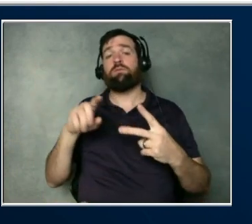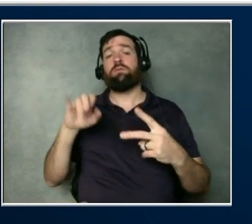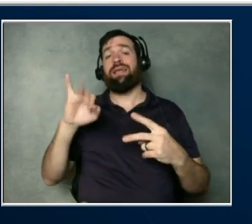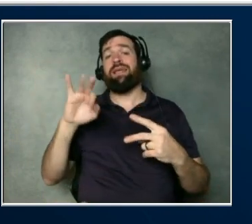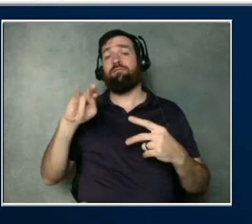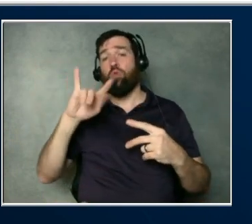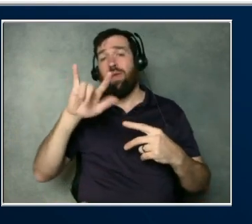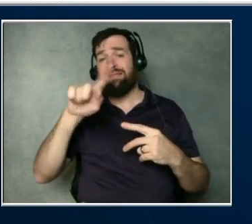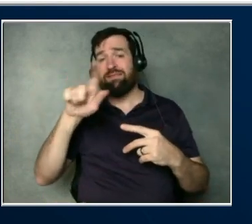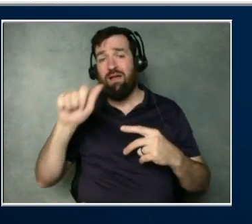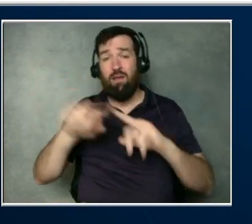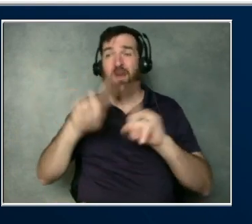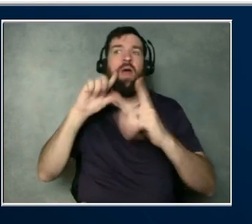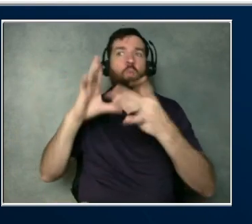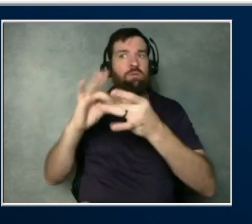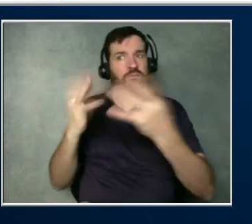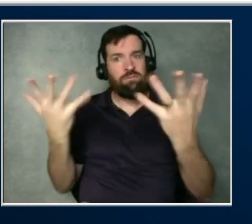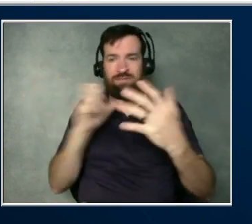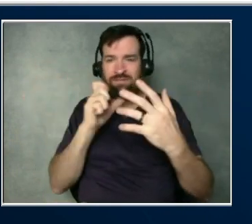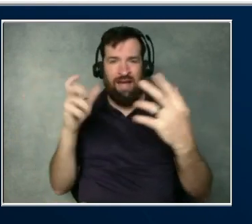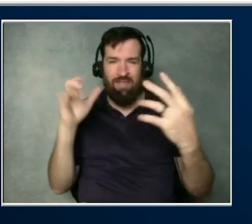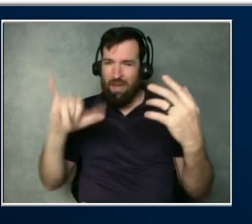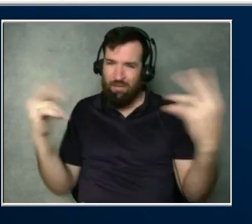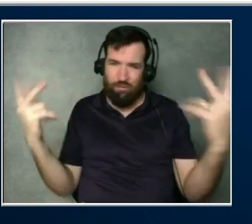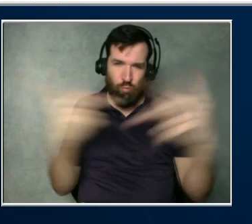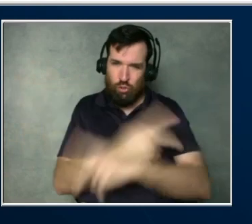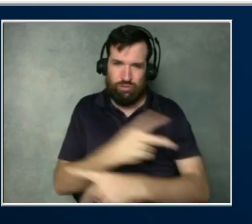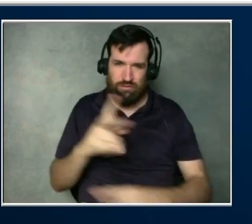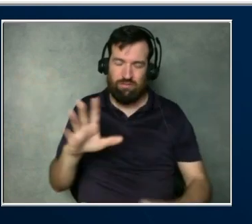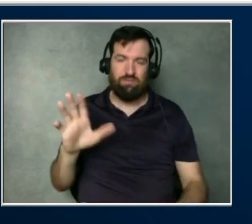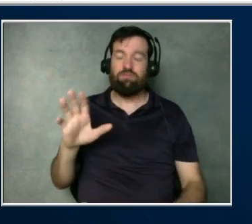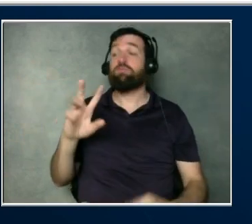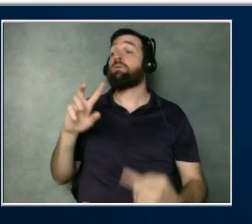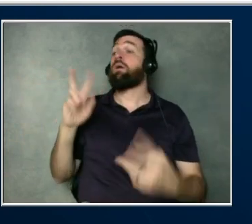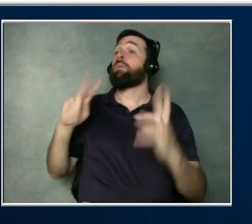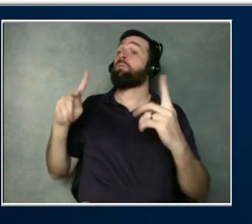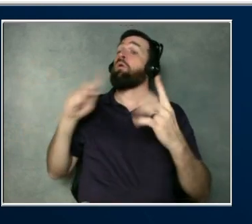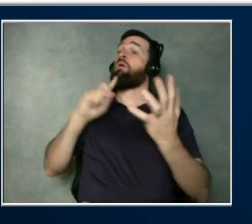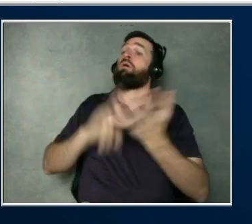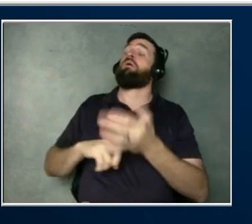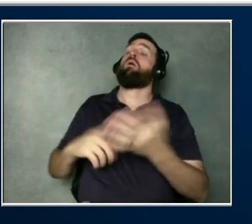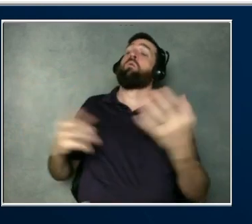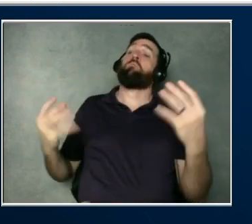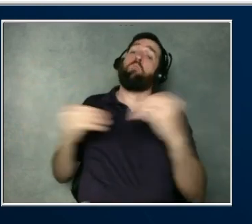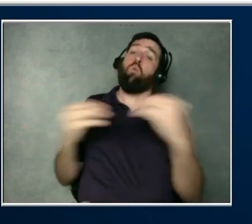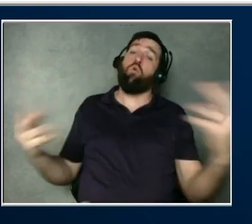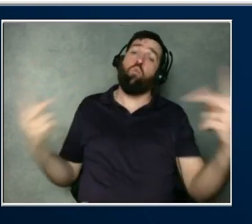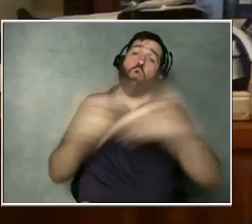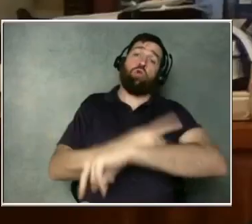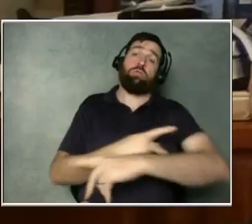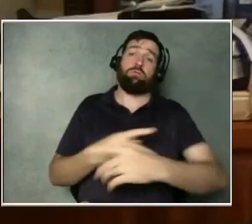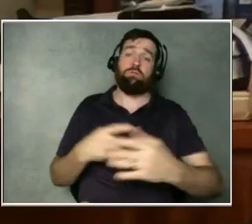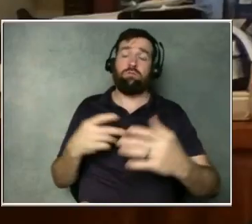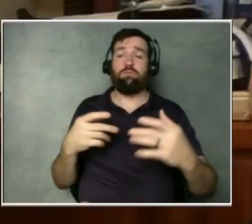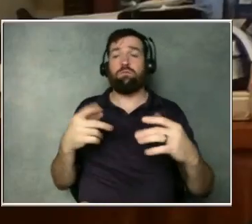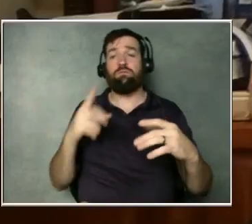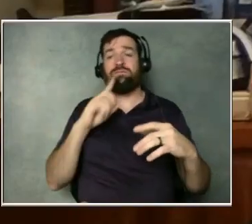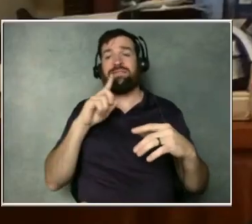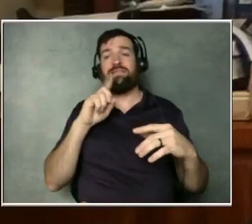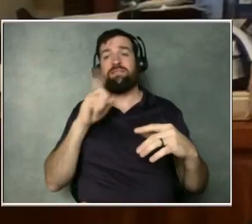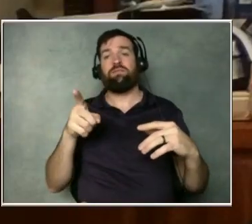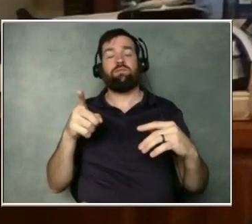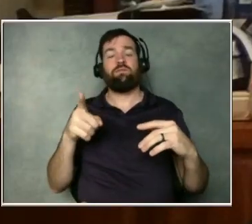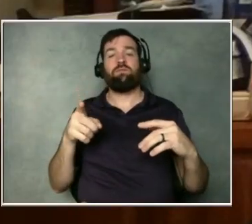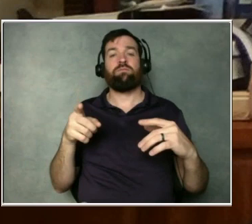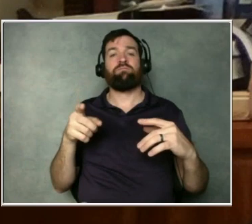terrible? So, I mean... Yeah, and I think when people say they were more terrible, I think predominantly what strikes